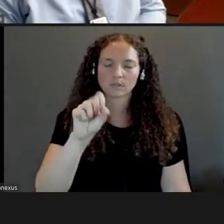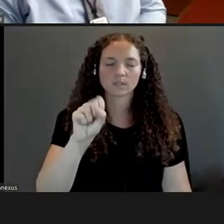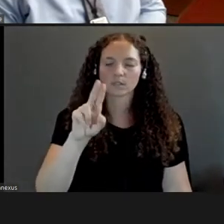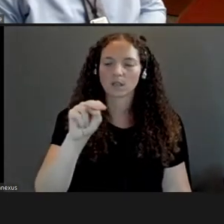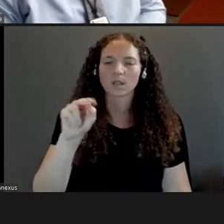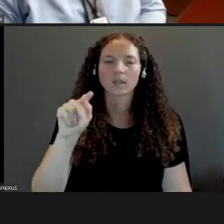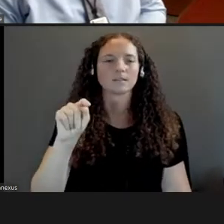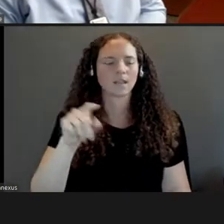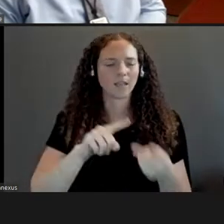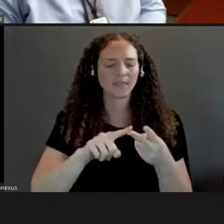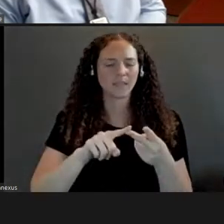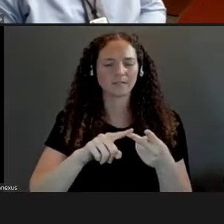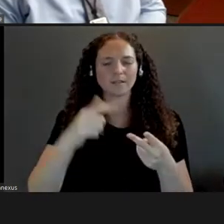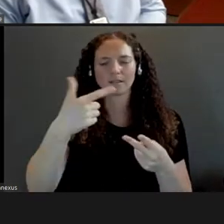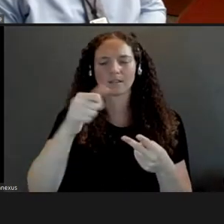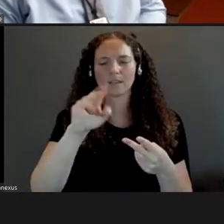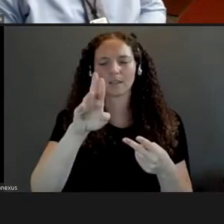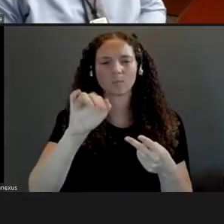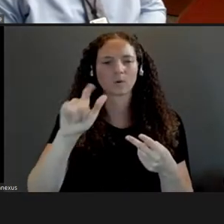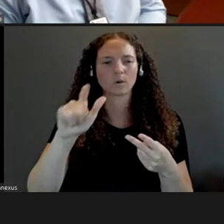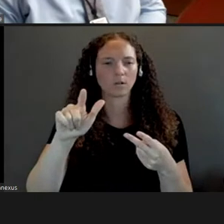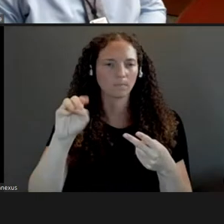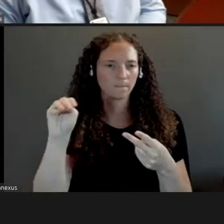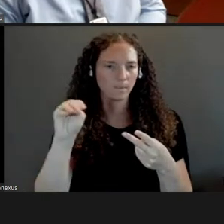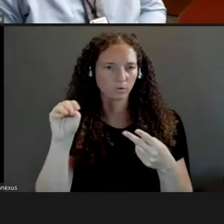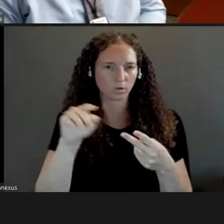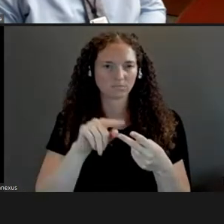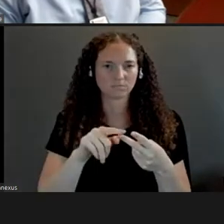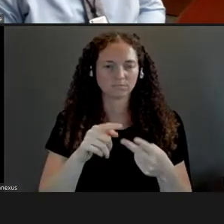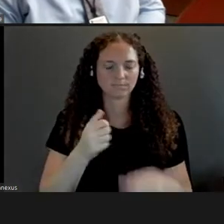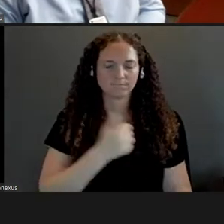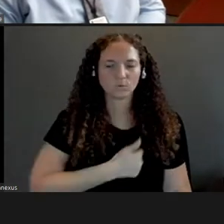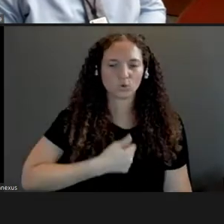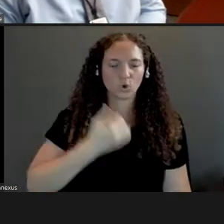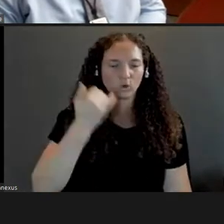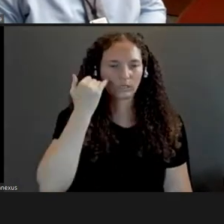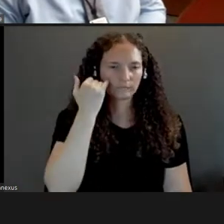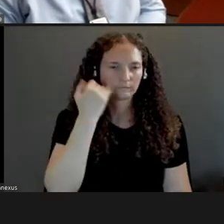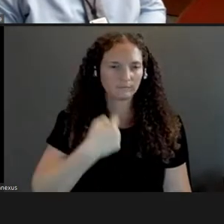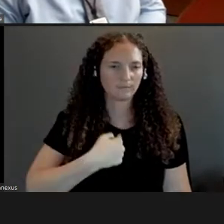Mersda. If I pronounce your name again wrong, I apologize.